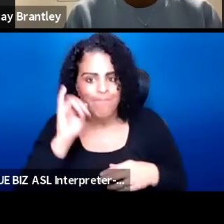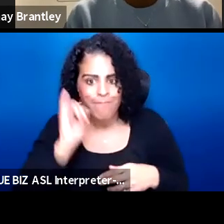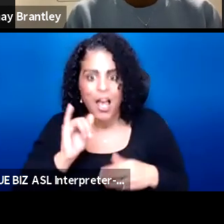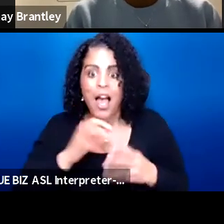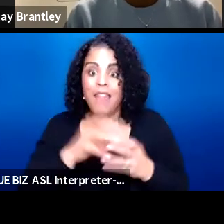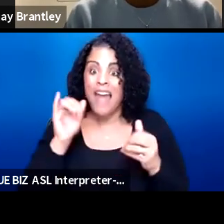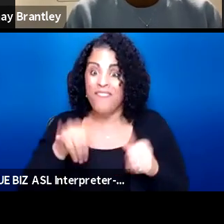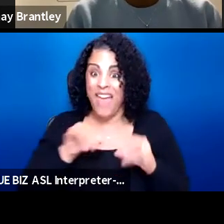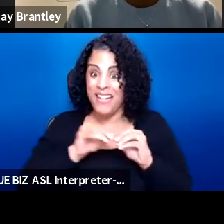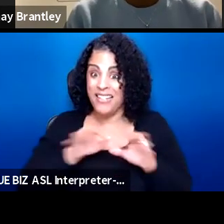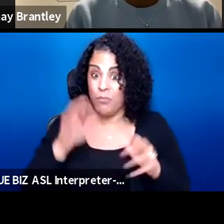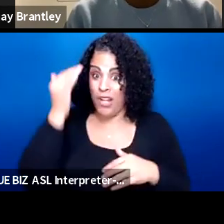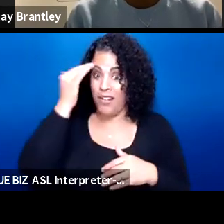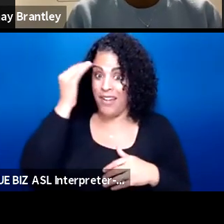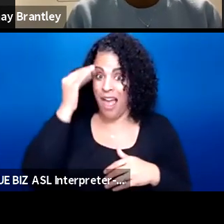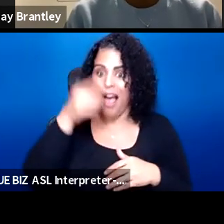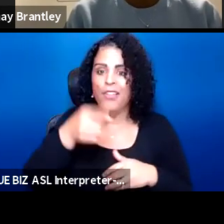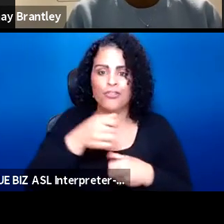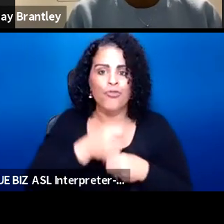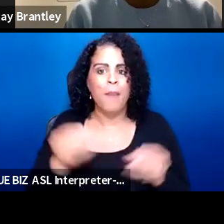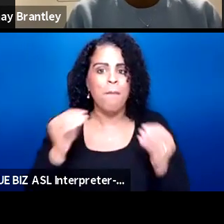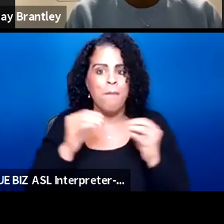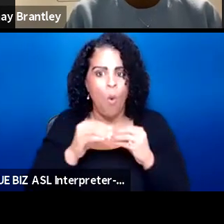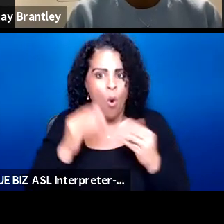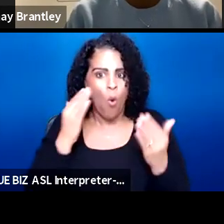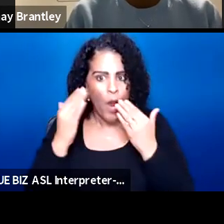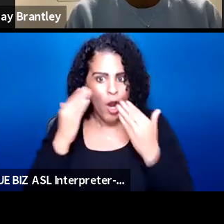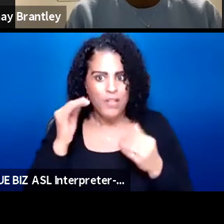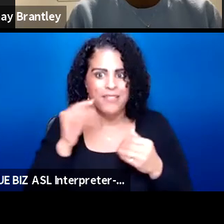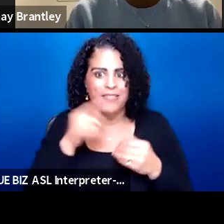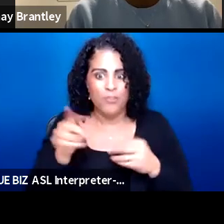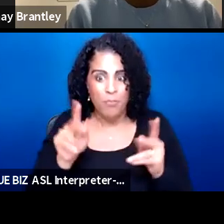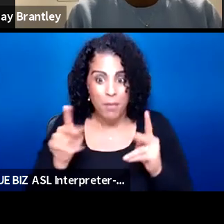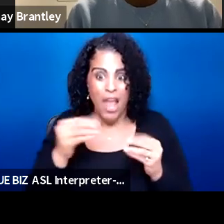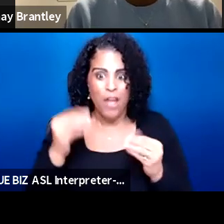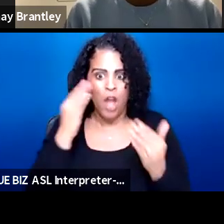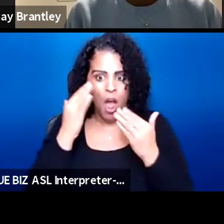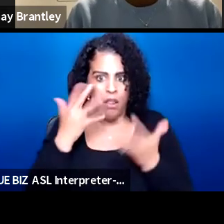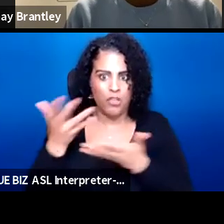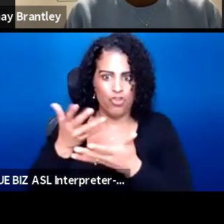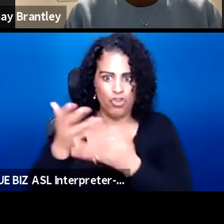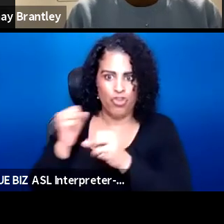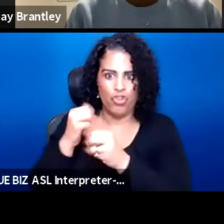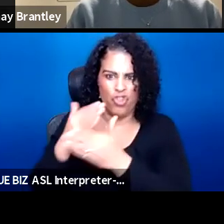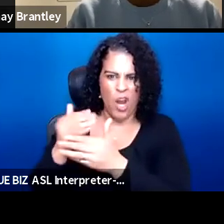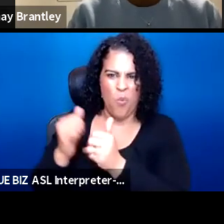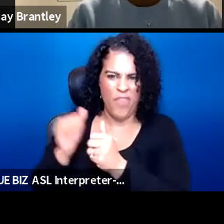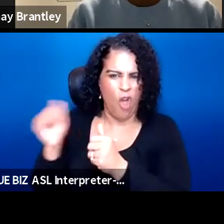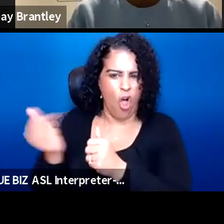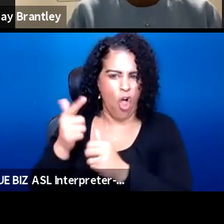distribution creates more awareness and also more knowledge you share with